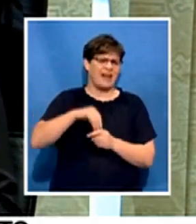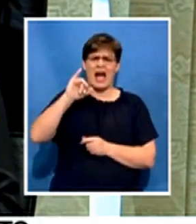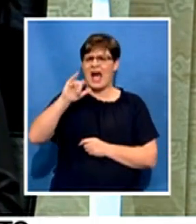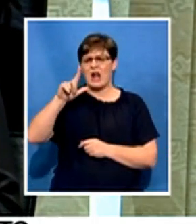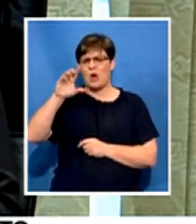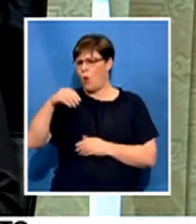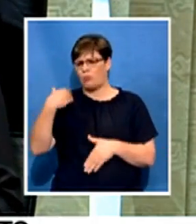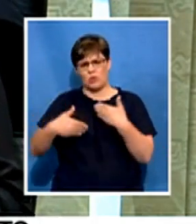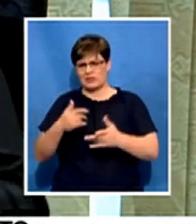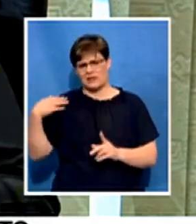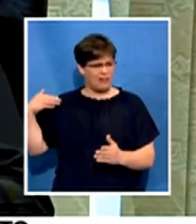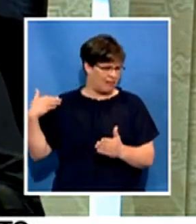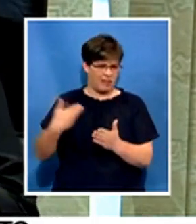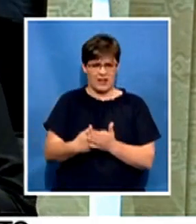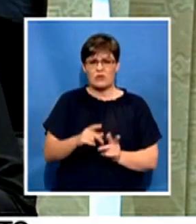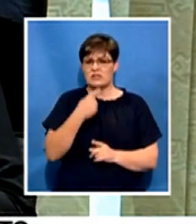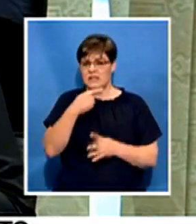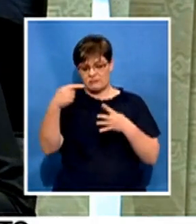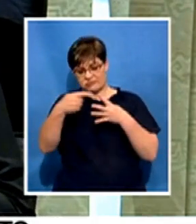the governments with no